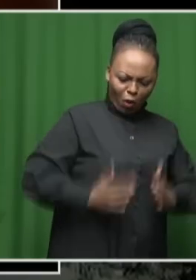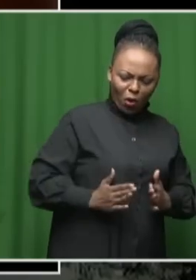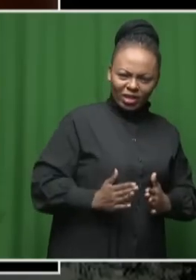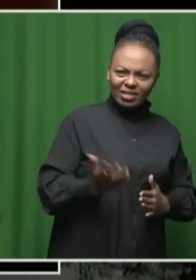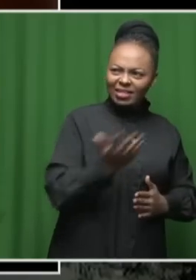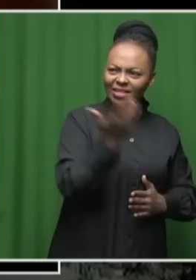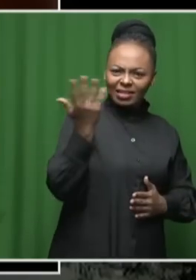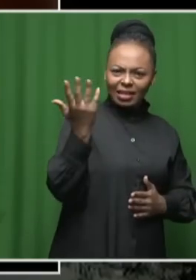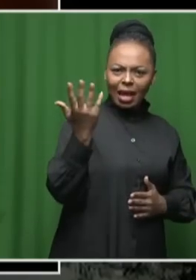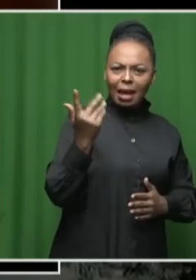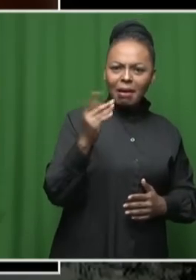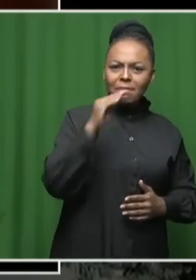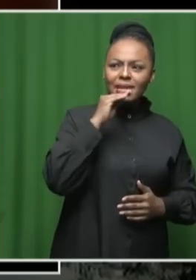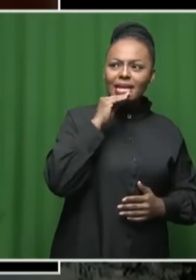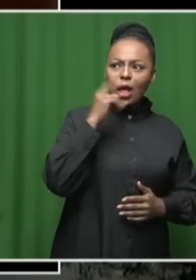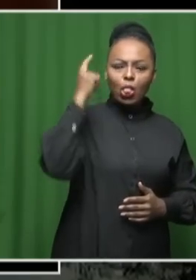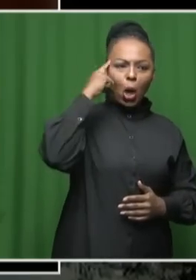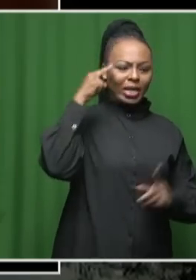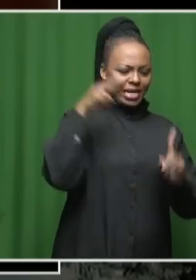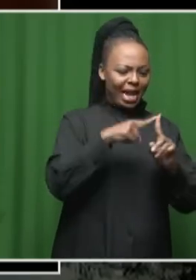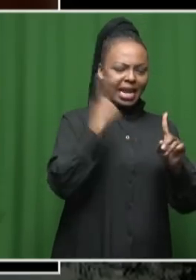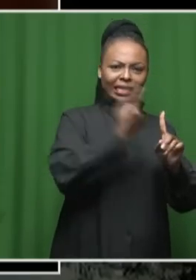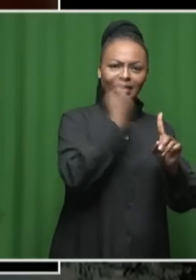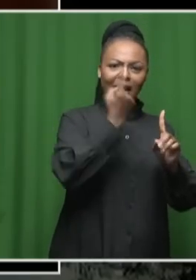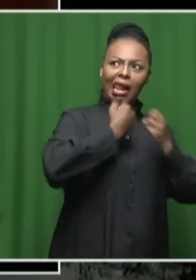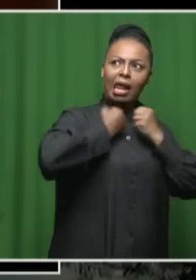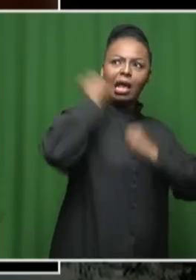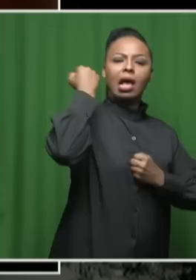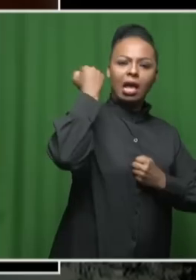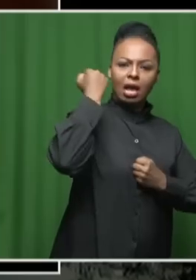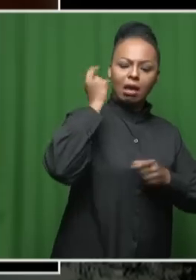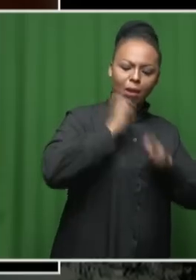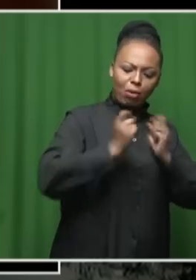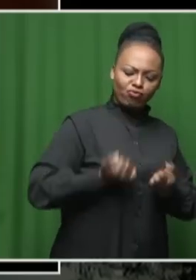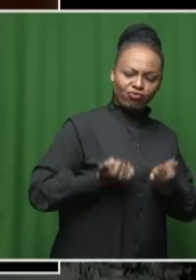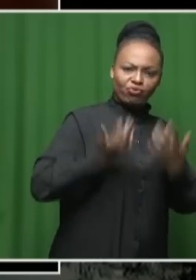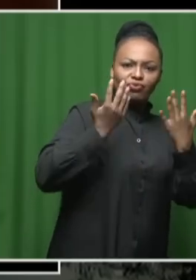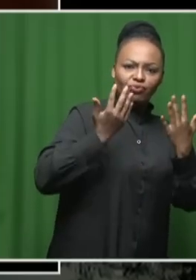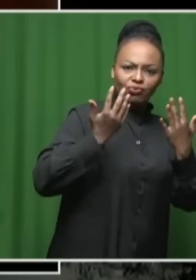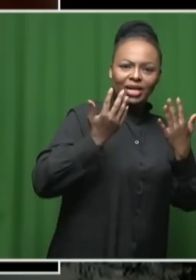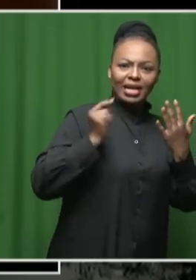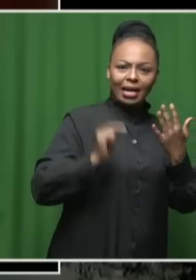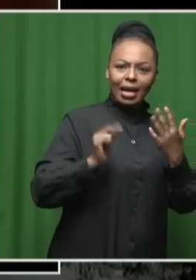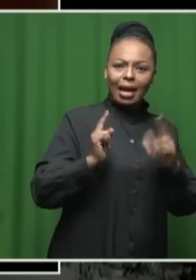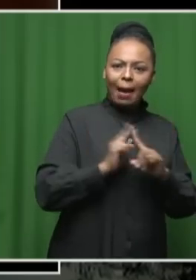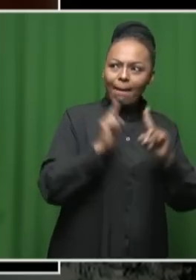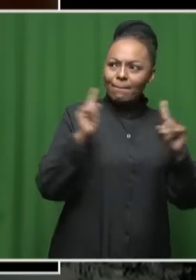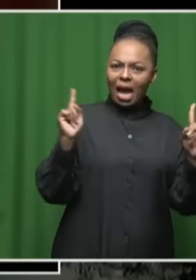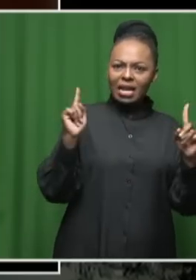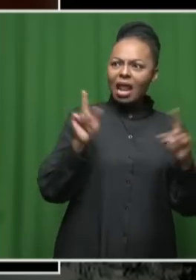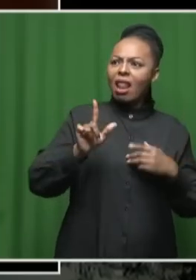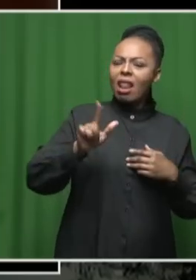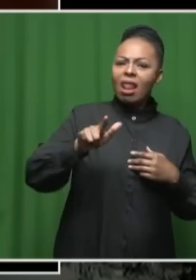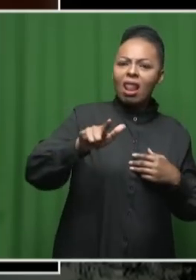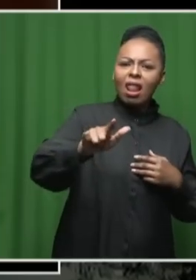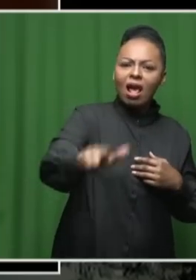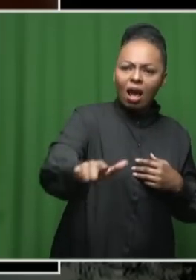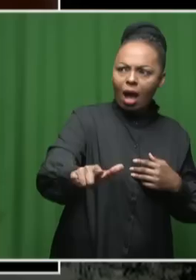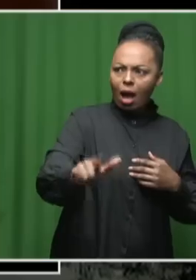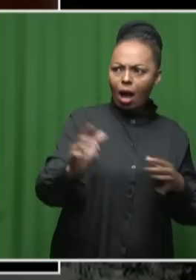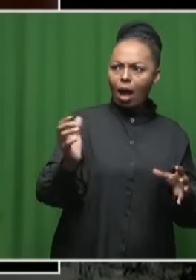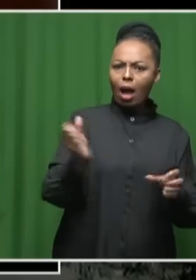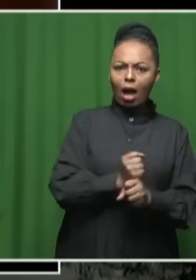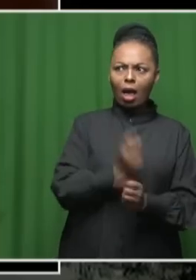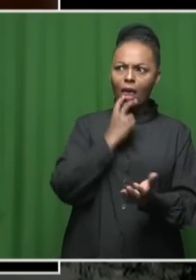committed suicide somehow and set himself alight. But then when it was found that the body